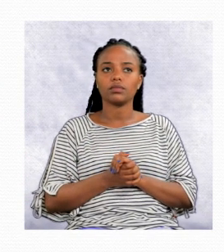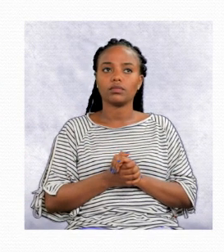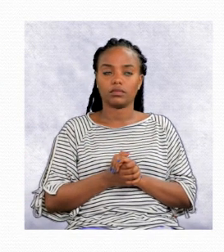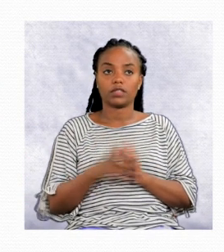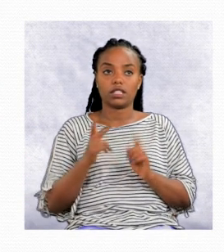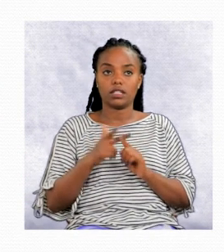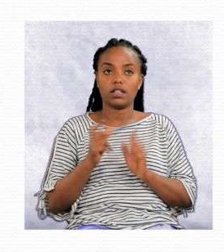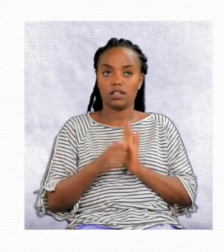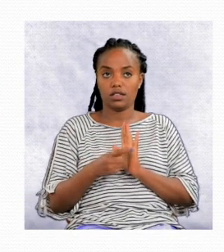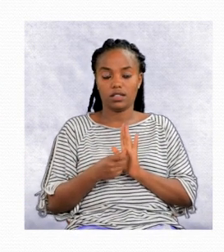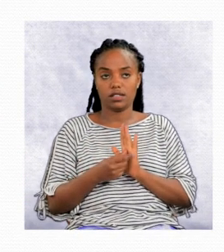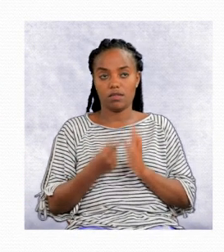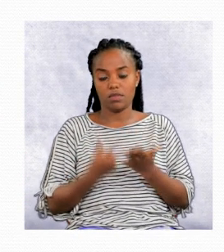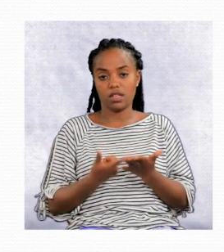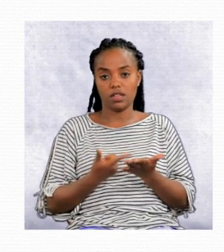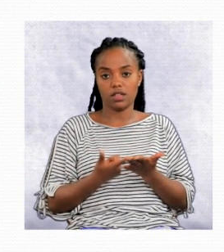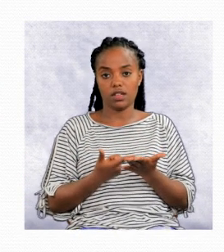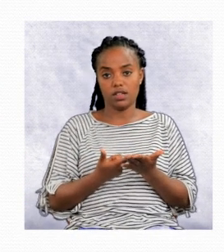the third example here,